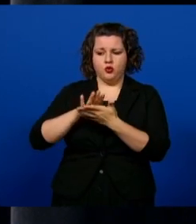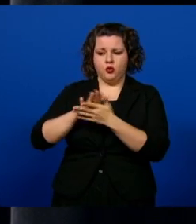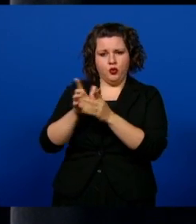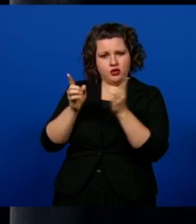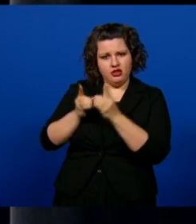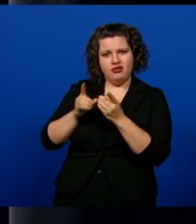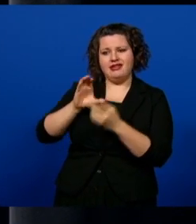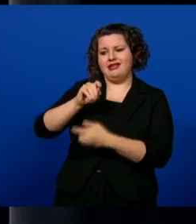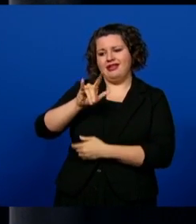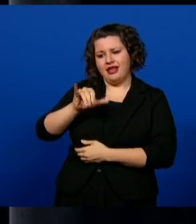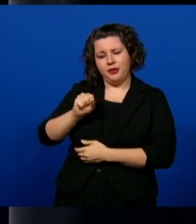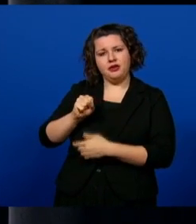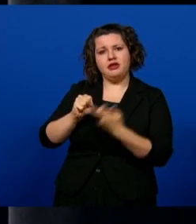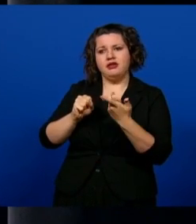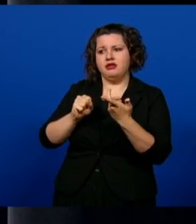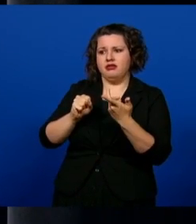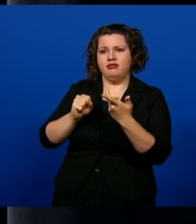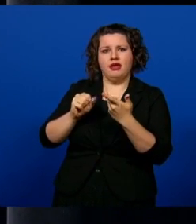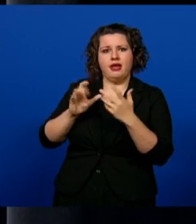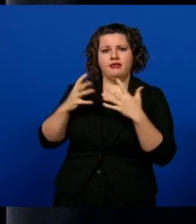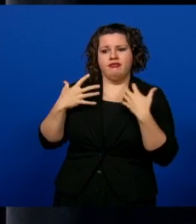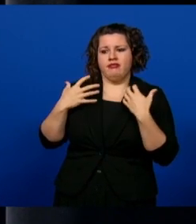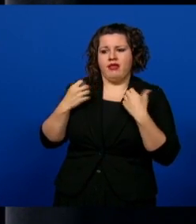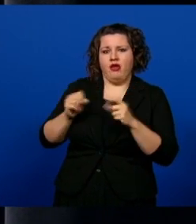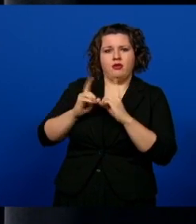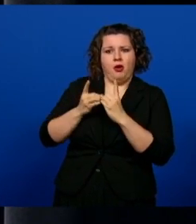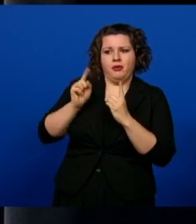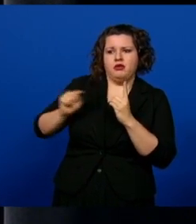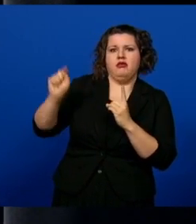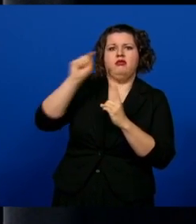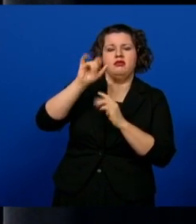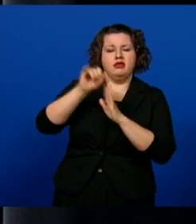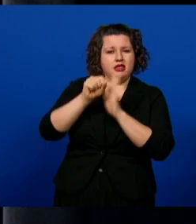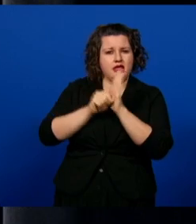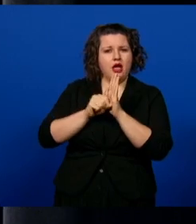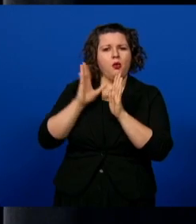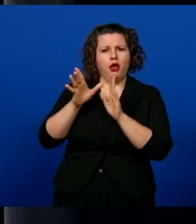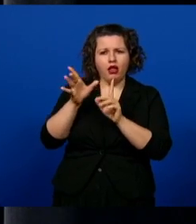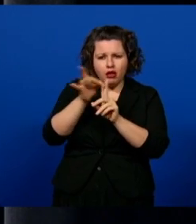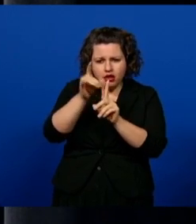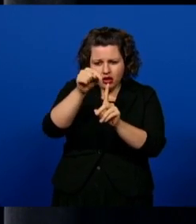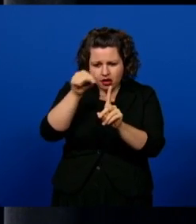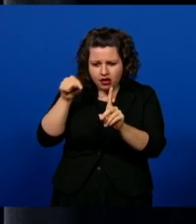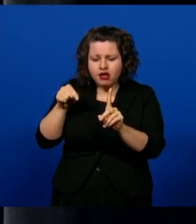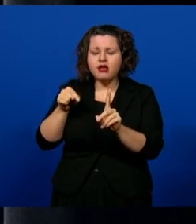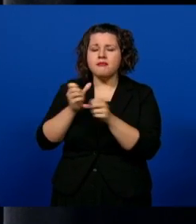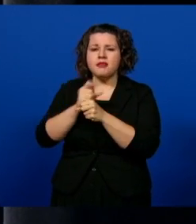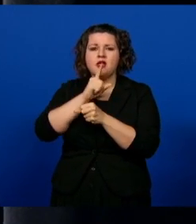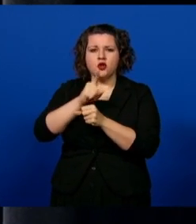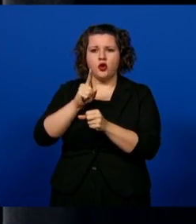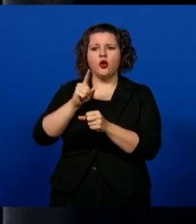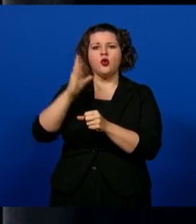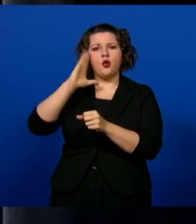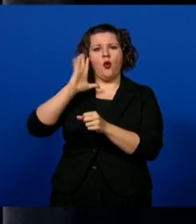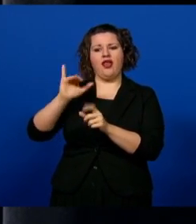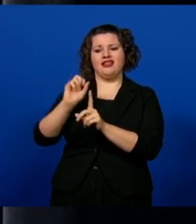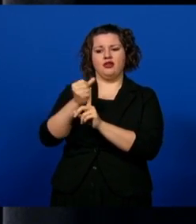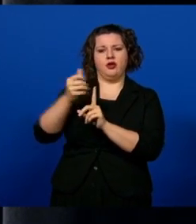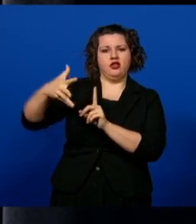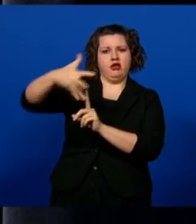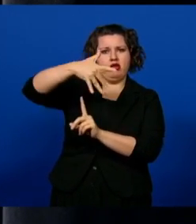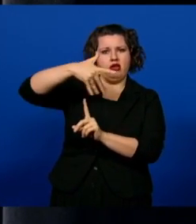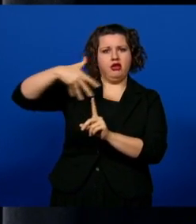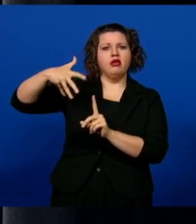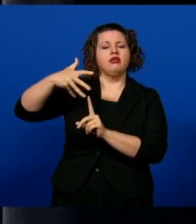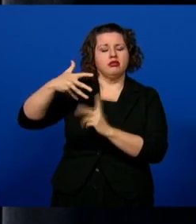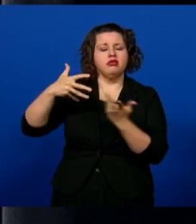and counties and local public health across the state to make sure that when we're doing the contact tracing and we're taking a look at the context behind those numbers, we're